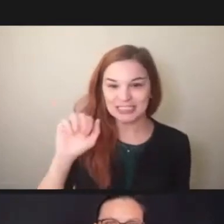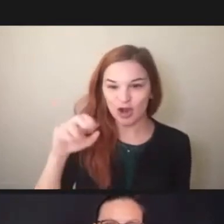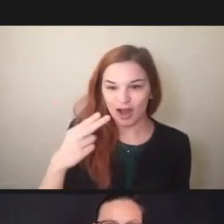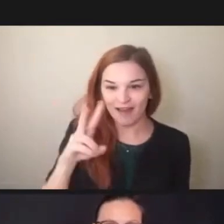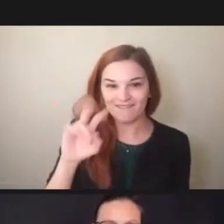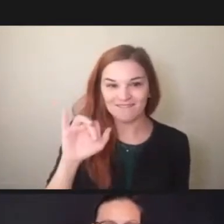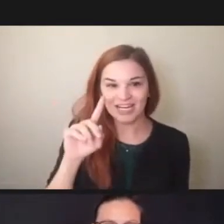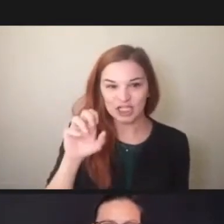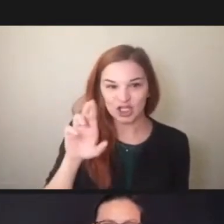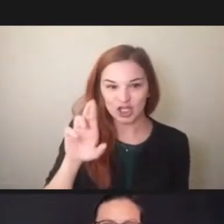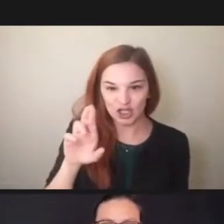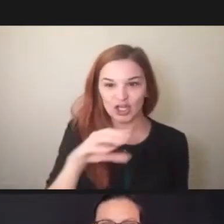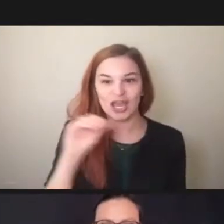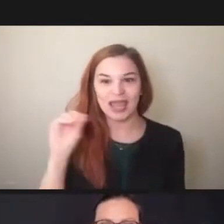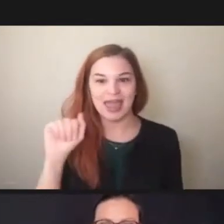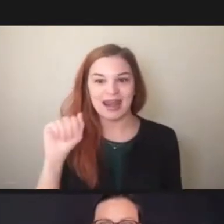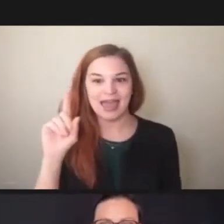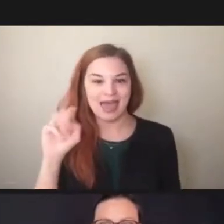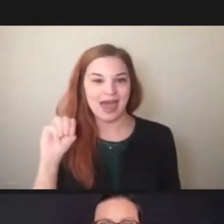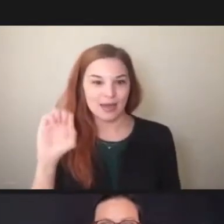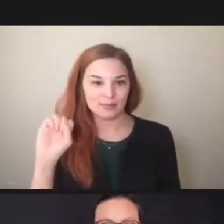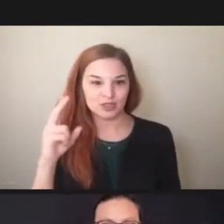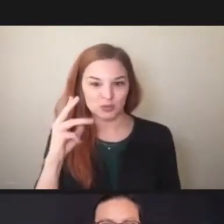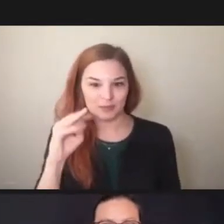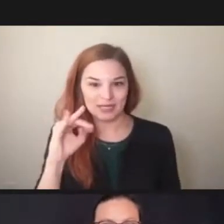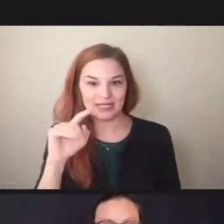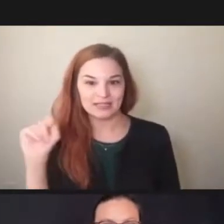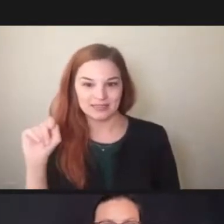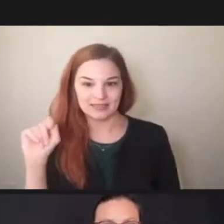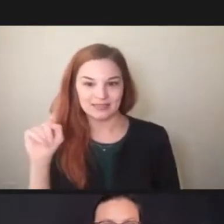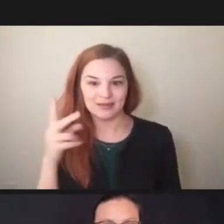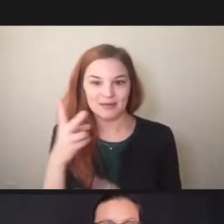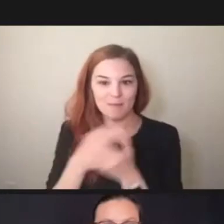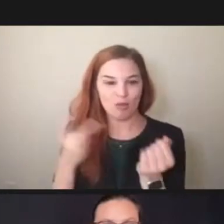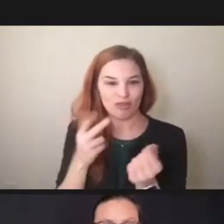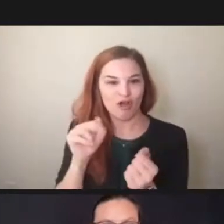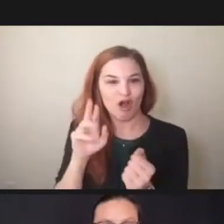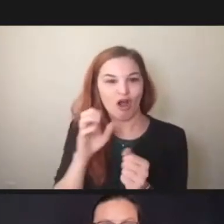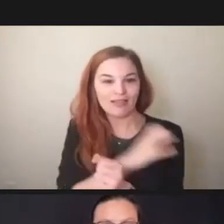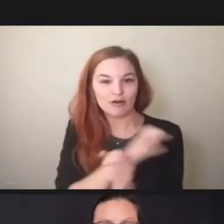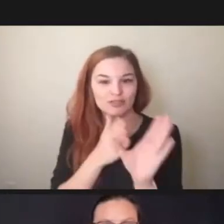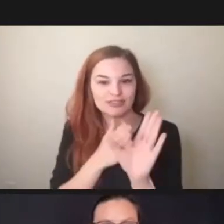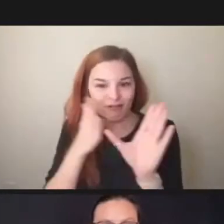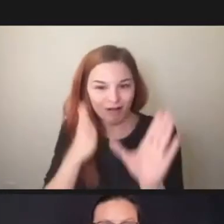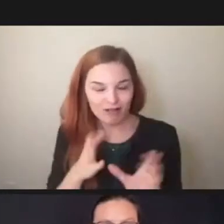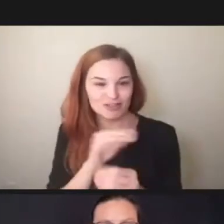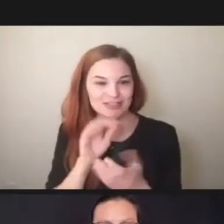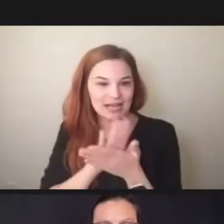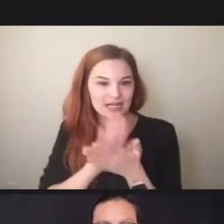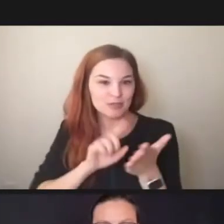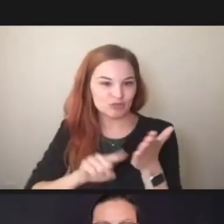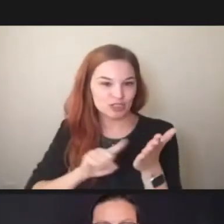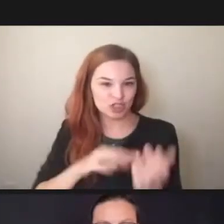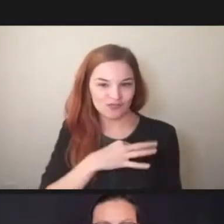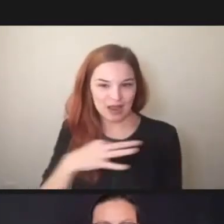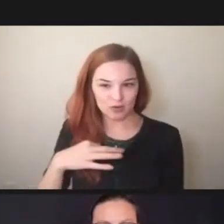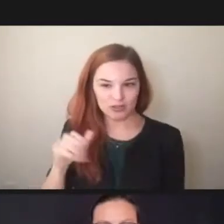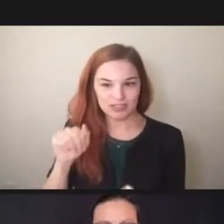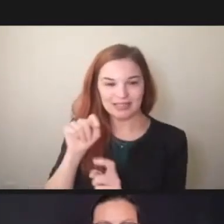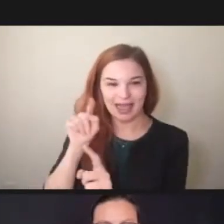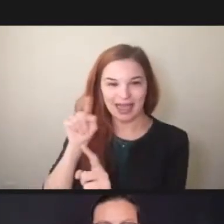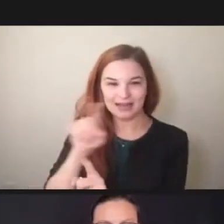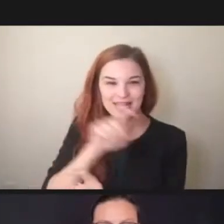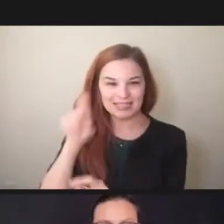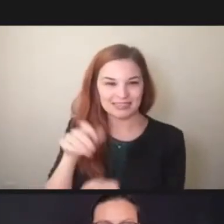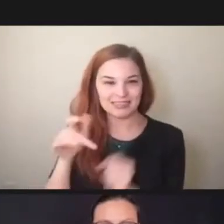our amazing two presenters this morning, Dr. Sarah Victor and Adam Schmidt. Both are clinical